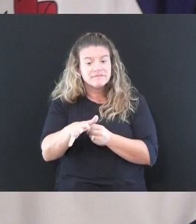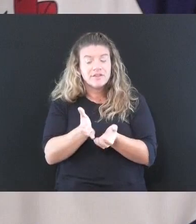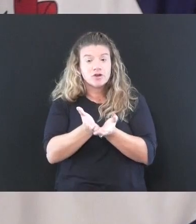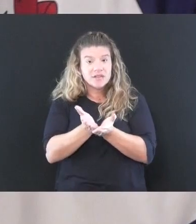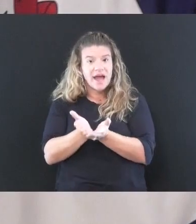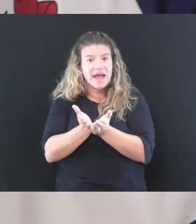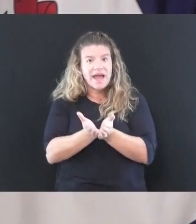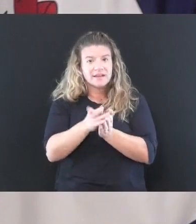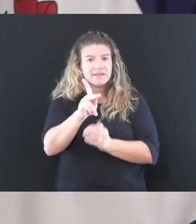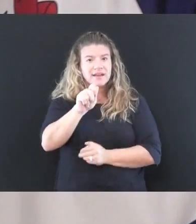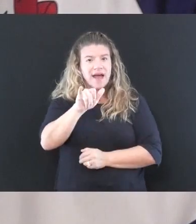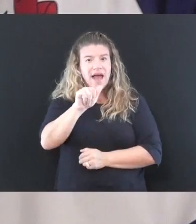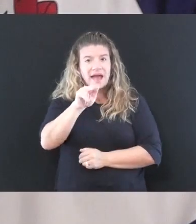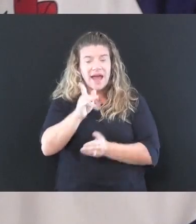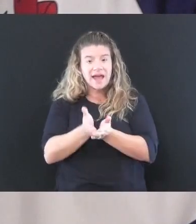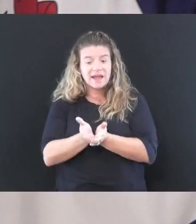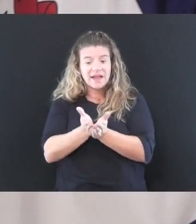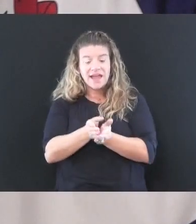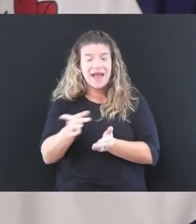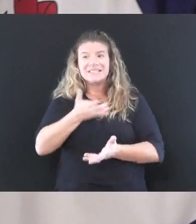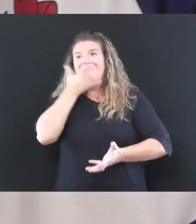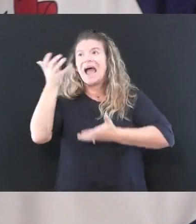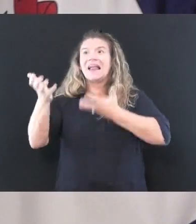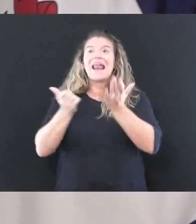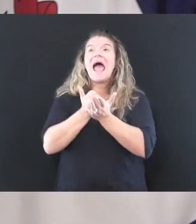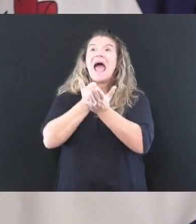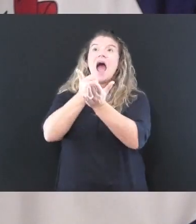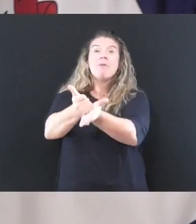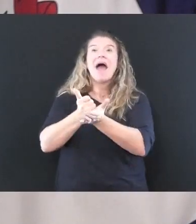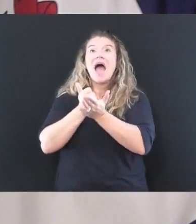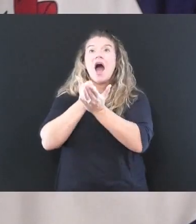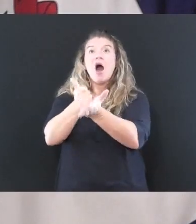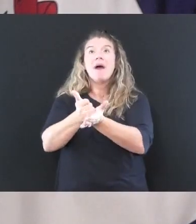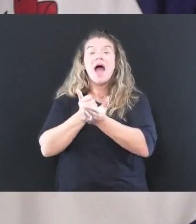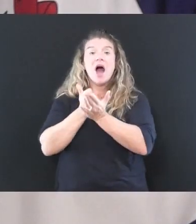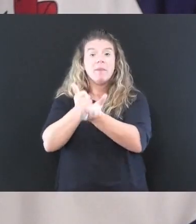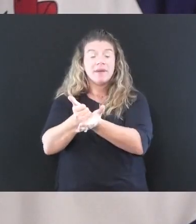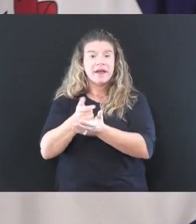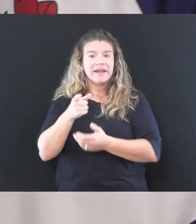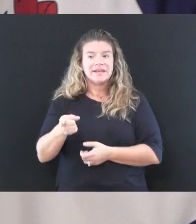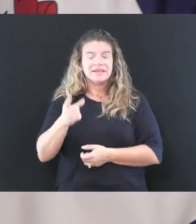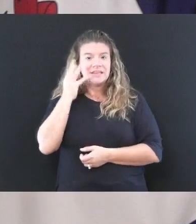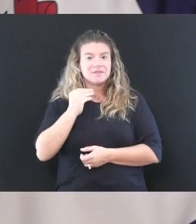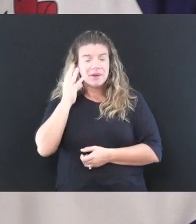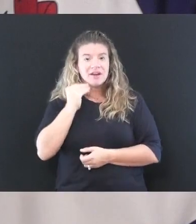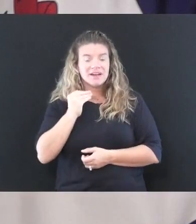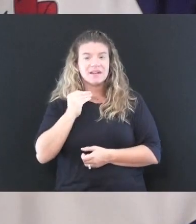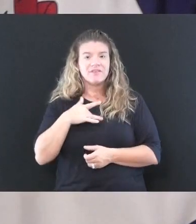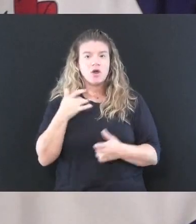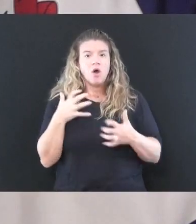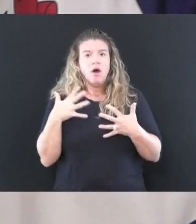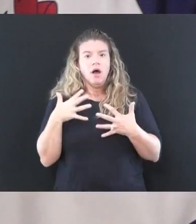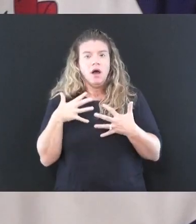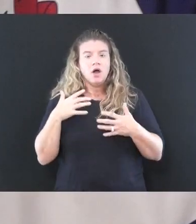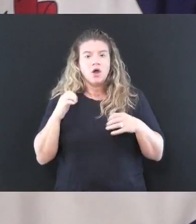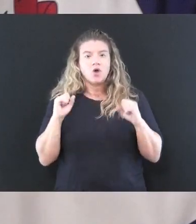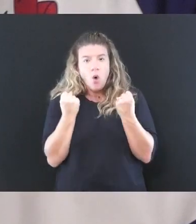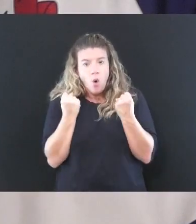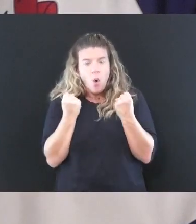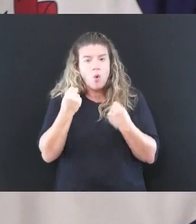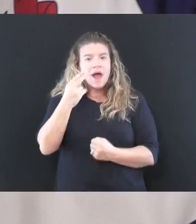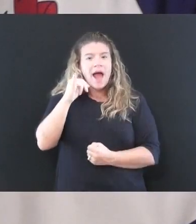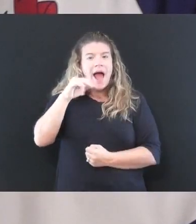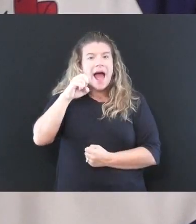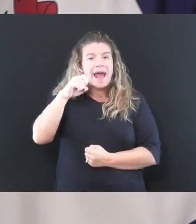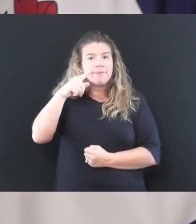kayaker, and he's hollering for help, and he's experiencing hypothermia. And at 1